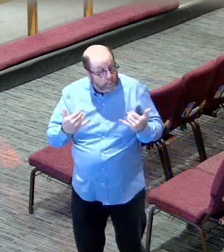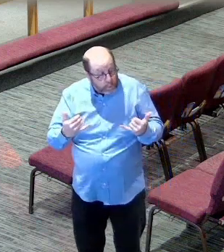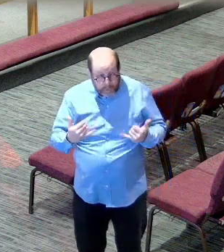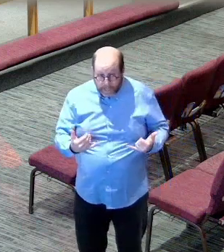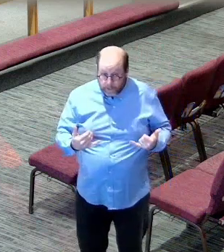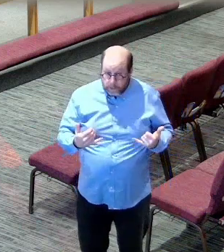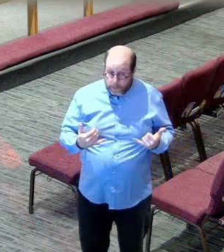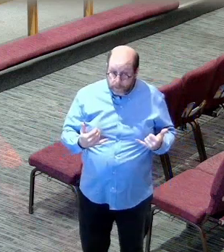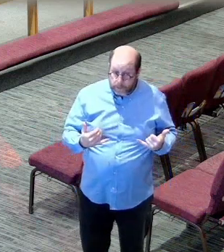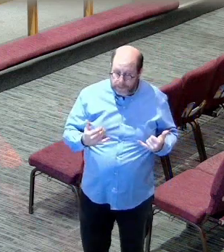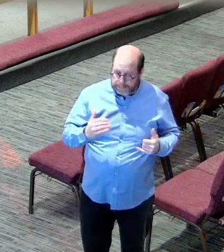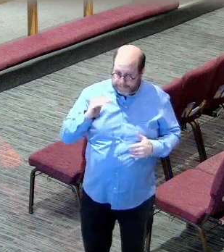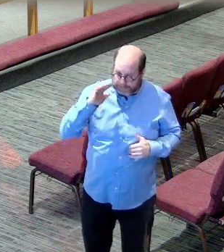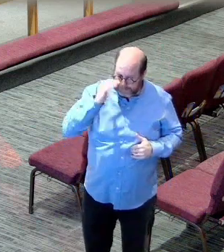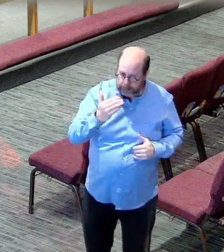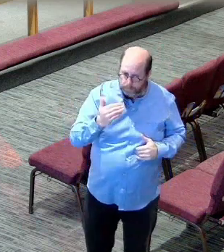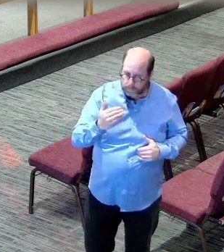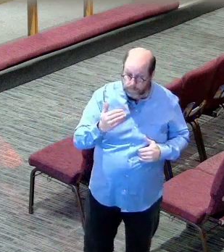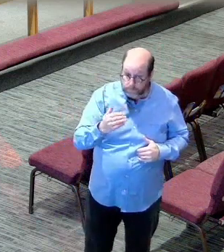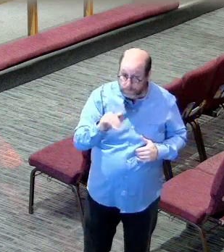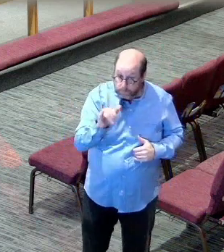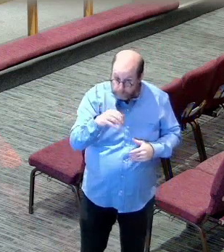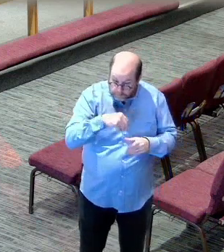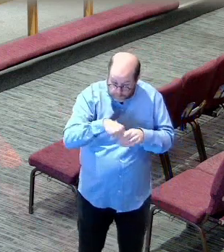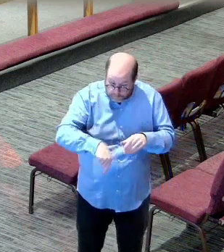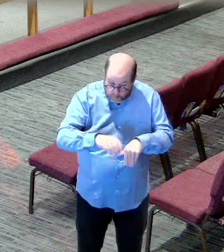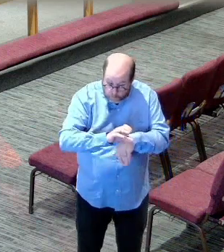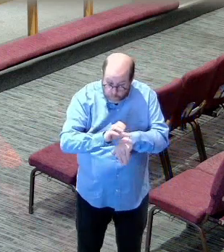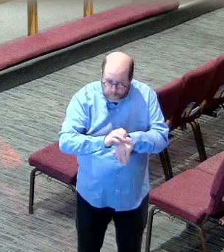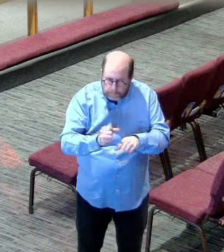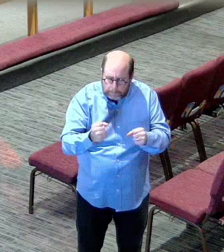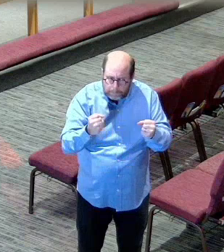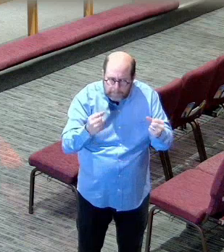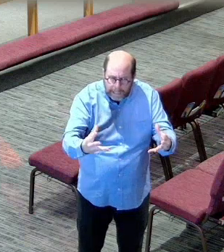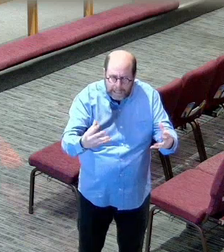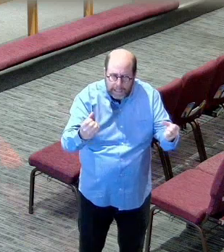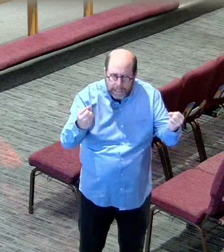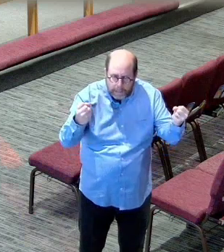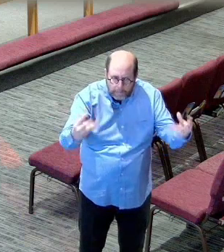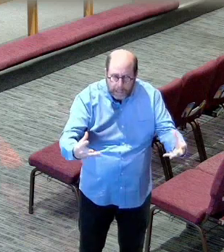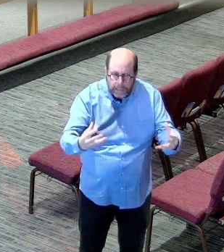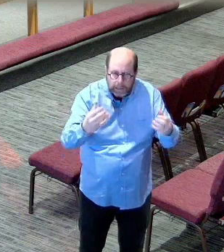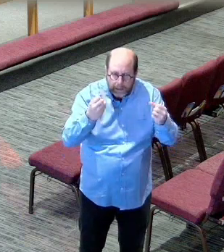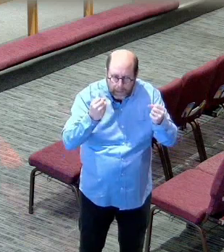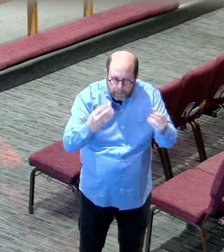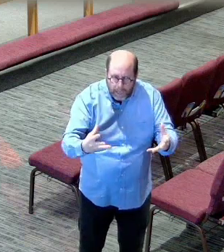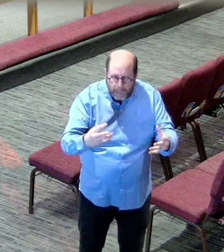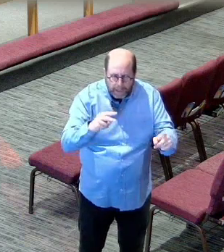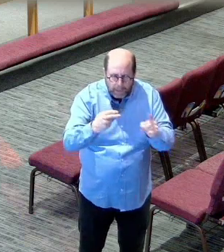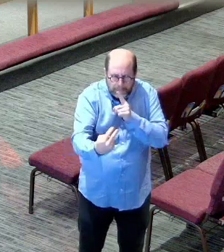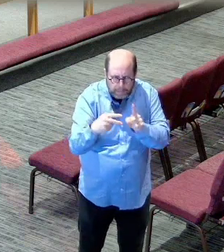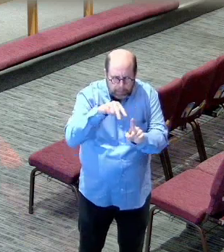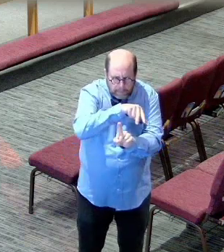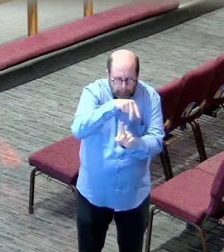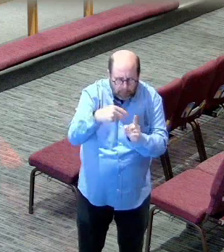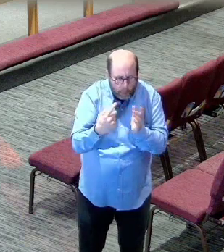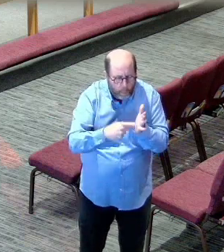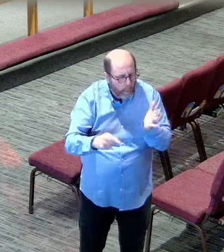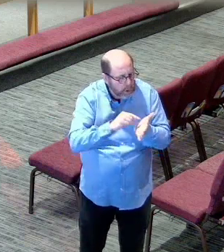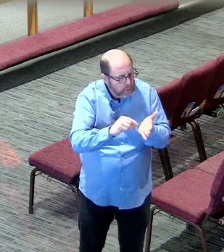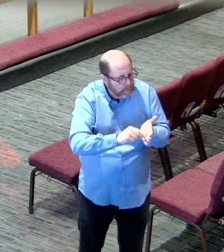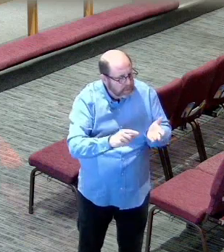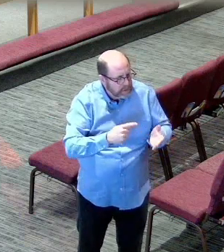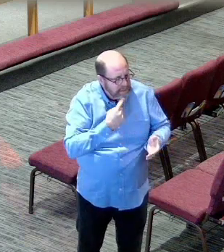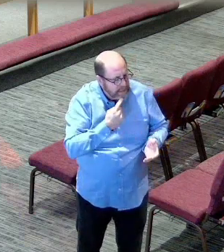there seem to be, even in the church, so many different views about what the Scripture says that people ask,